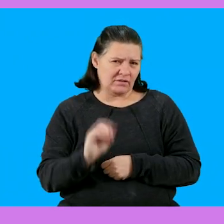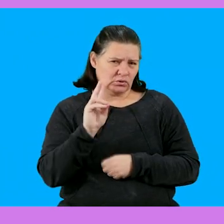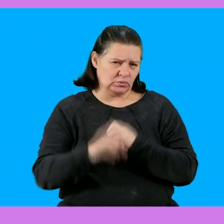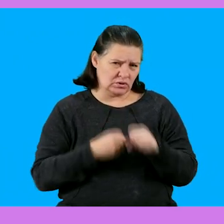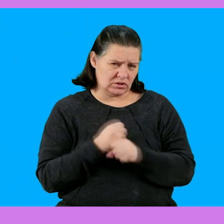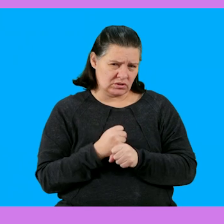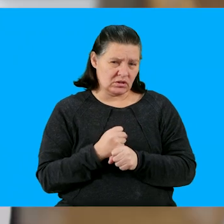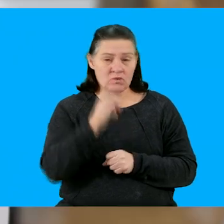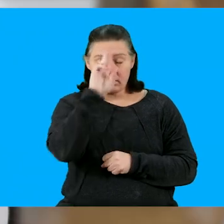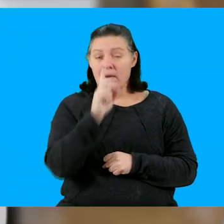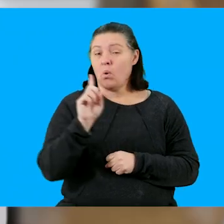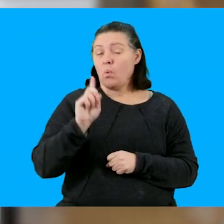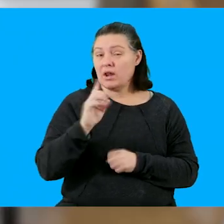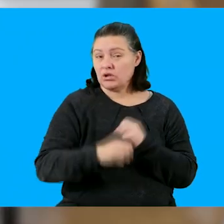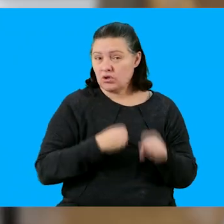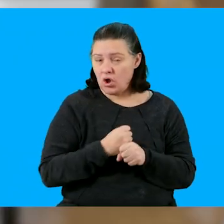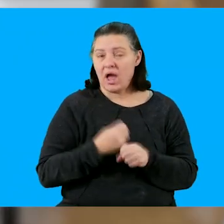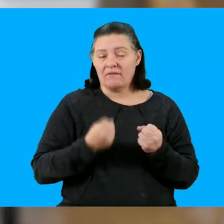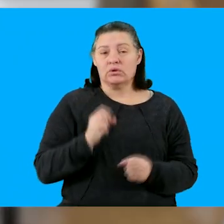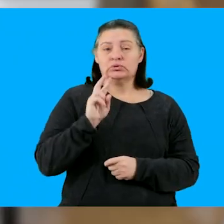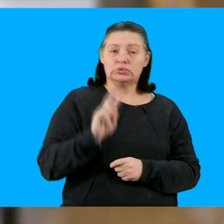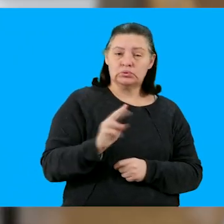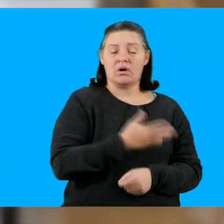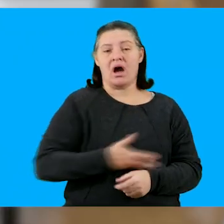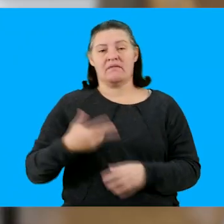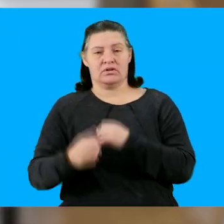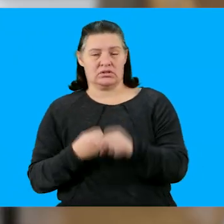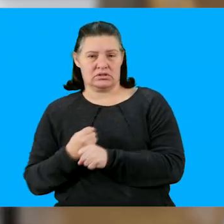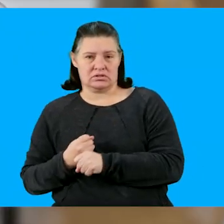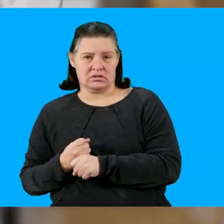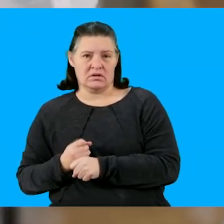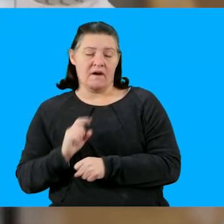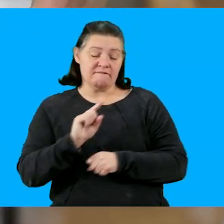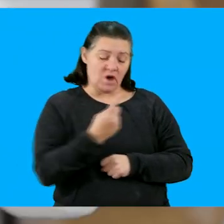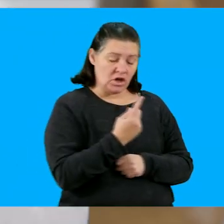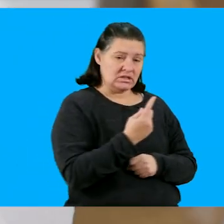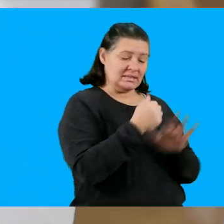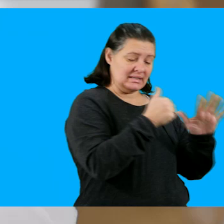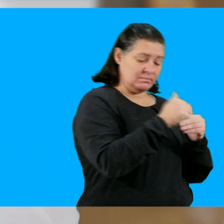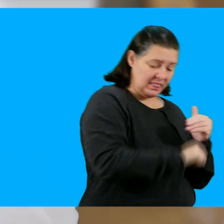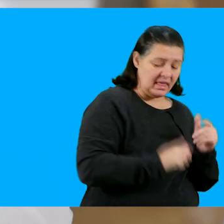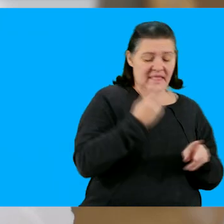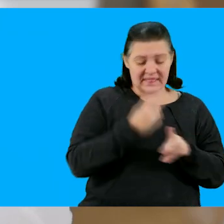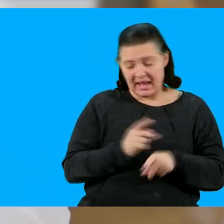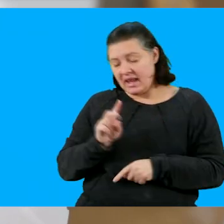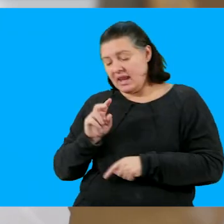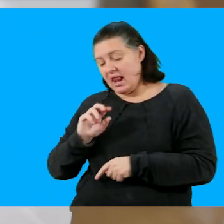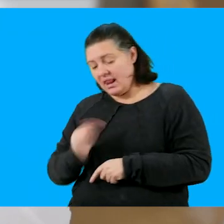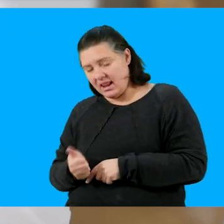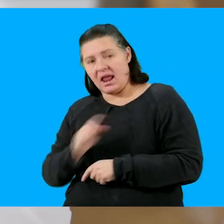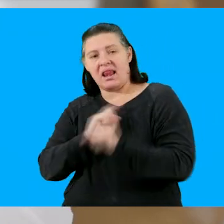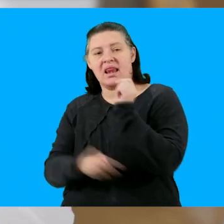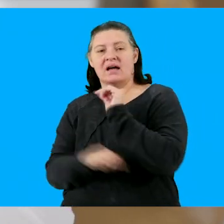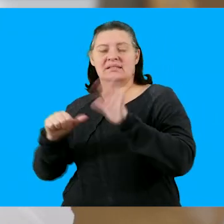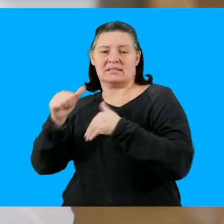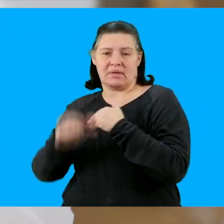2 years? Remember, in 1 year, we'll have 2 half years. Now, the first 6 months, thereafter the other 6 months. So we'll have, in